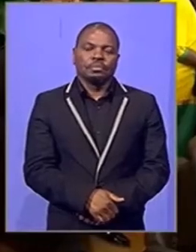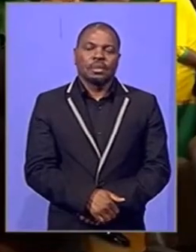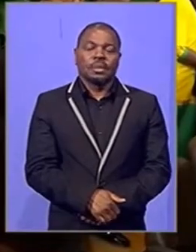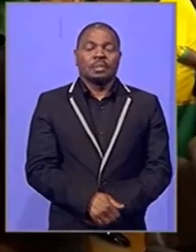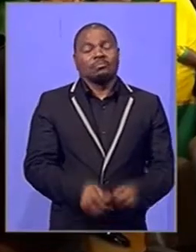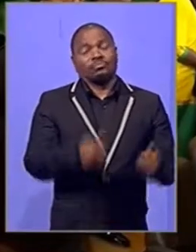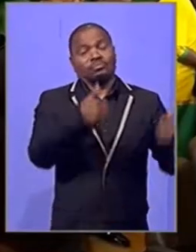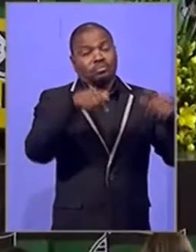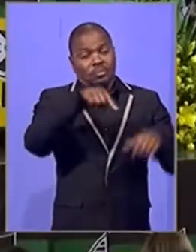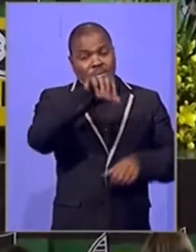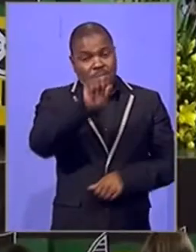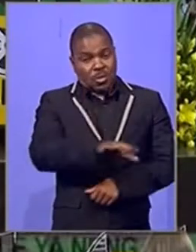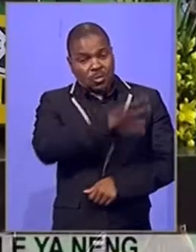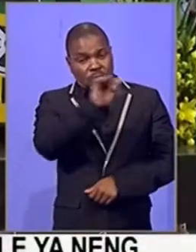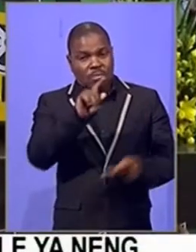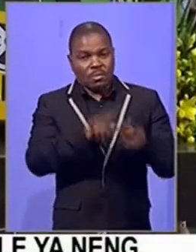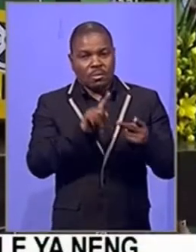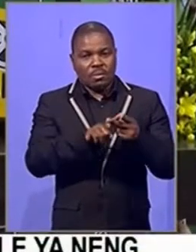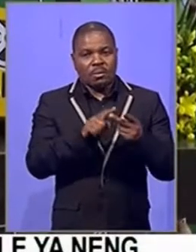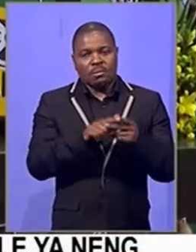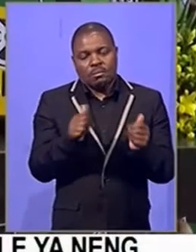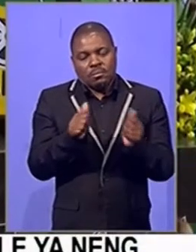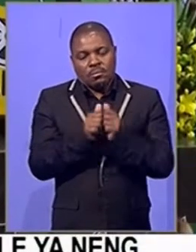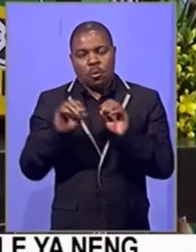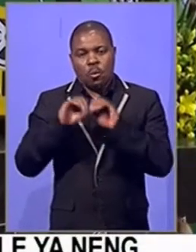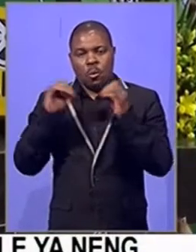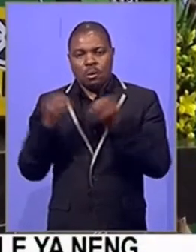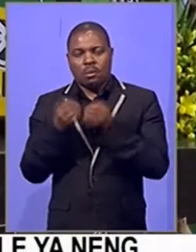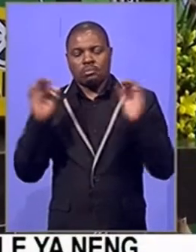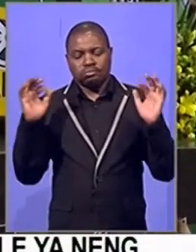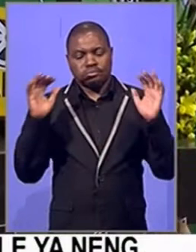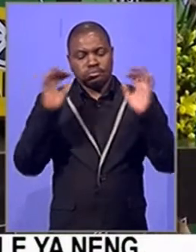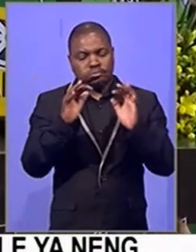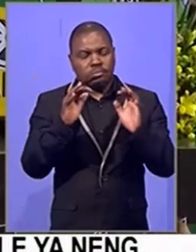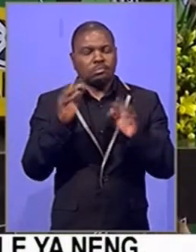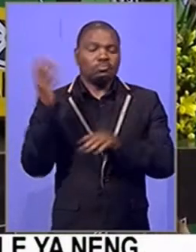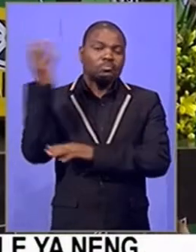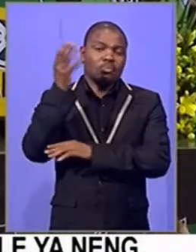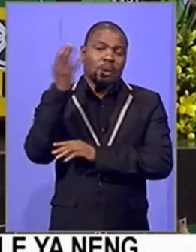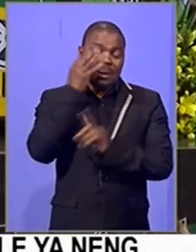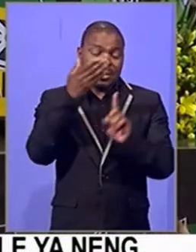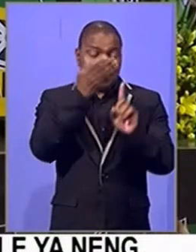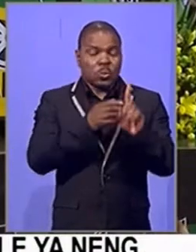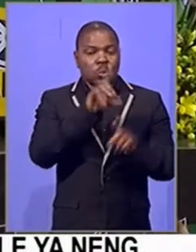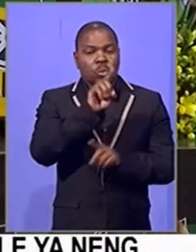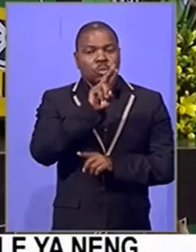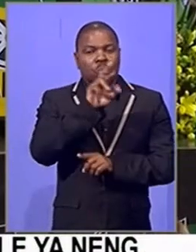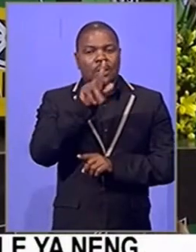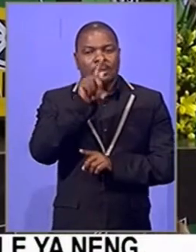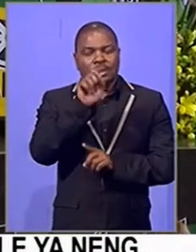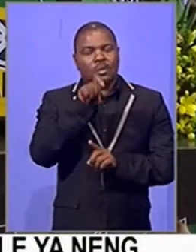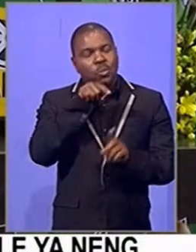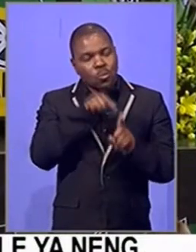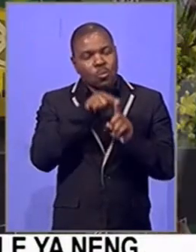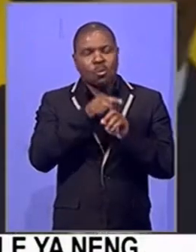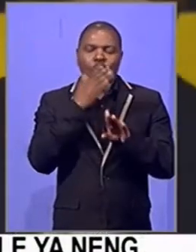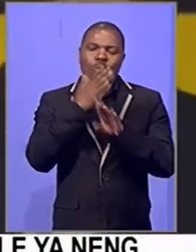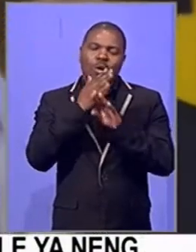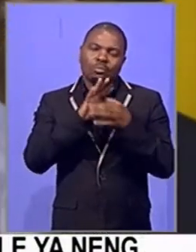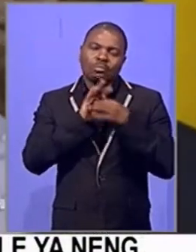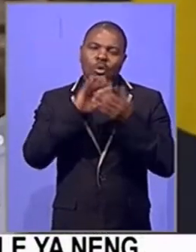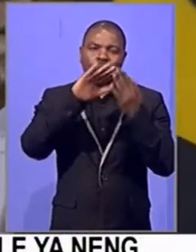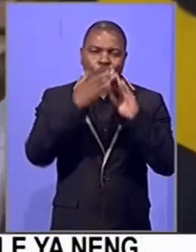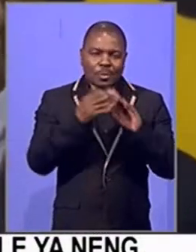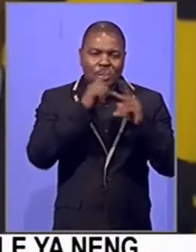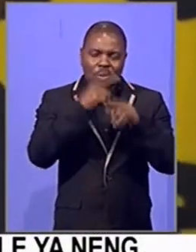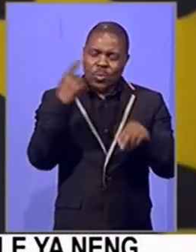Boetapele ba naha ena le ba mekgatlo ya selekane sa mahatammoho ba hlalositse Duarte e ne le mosebeletsi ya setjhaba ya neng a ena le boitelo